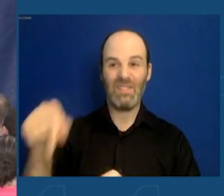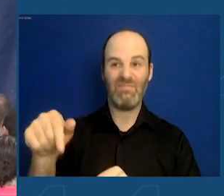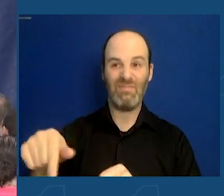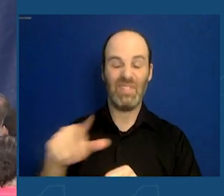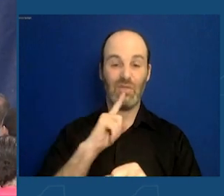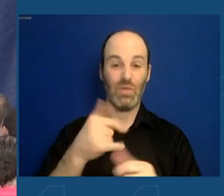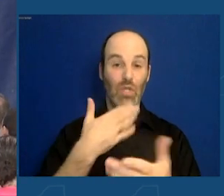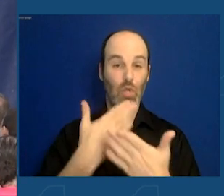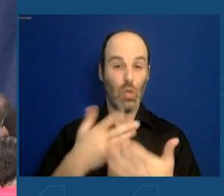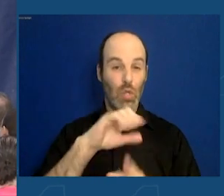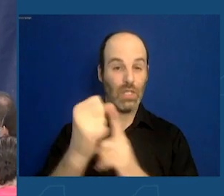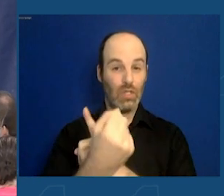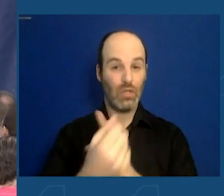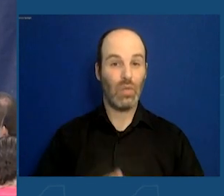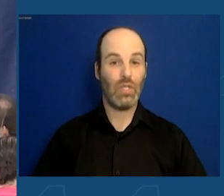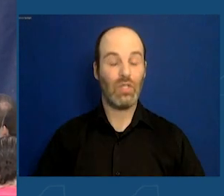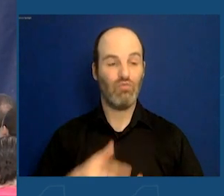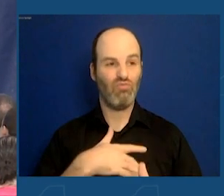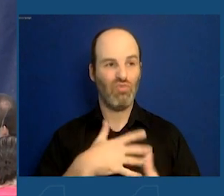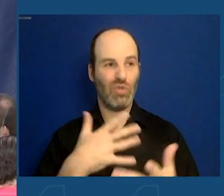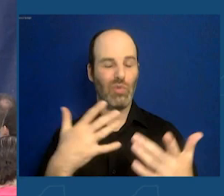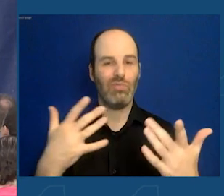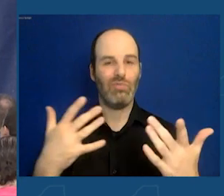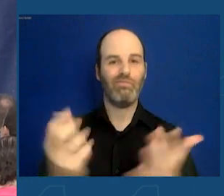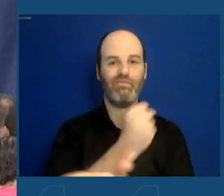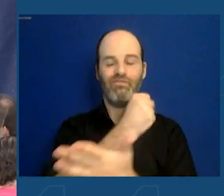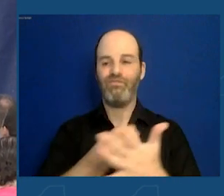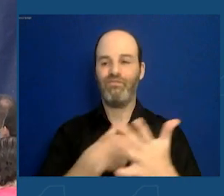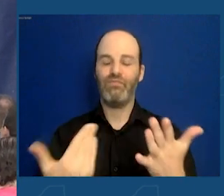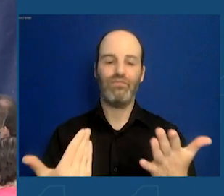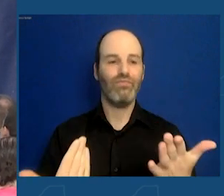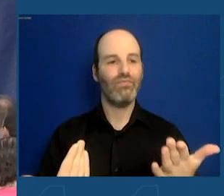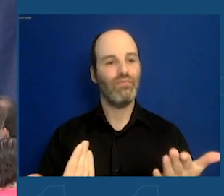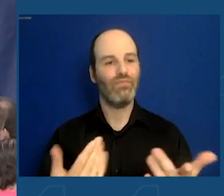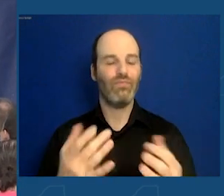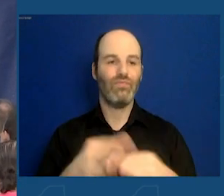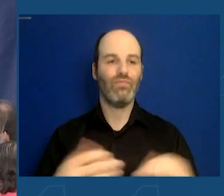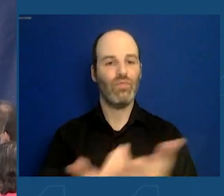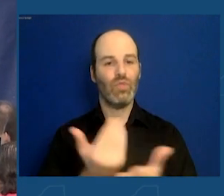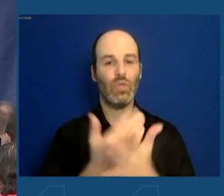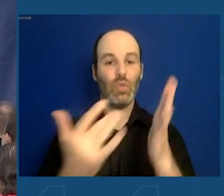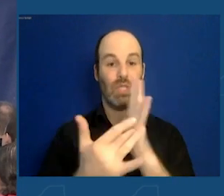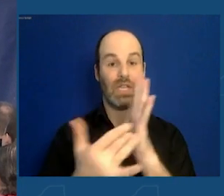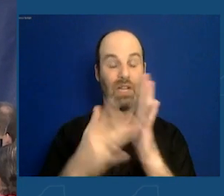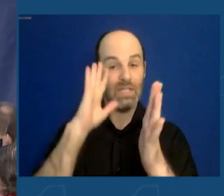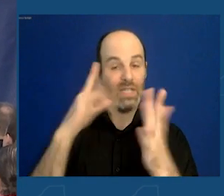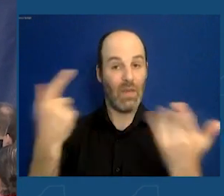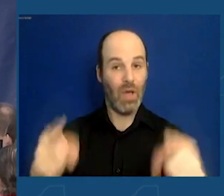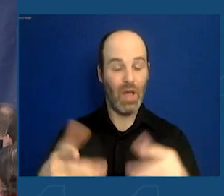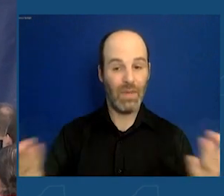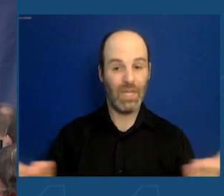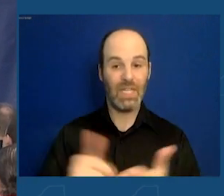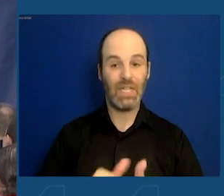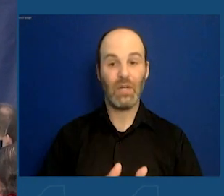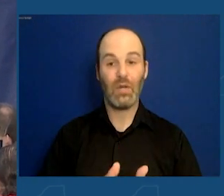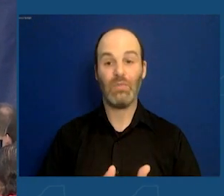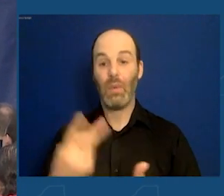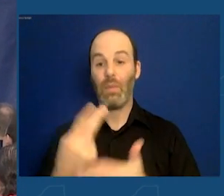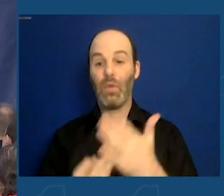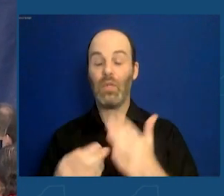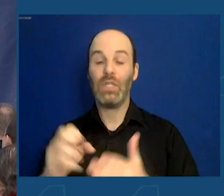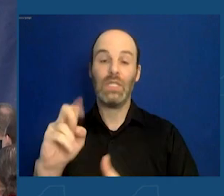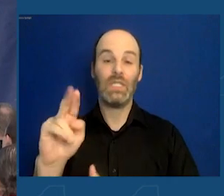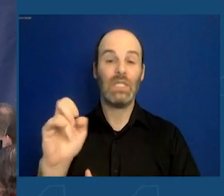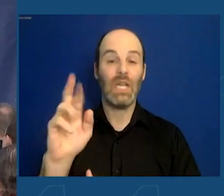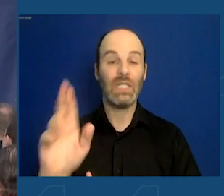to capture a key part of the technology investments that are likely to happen here in the United States, both in the semiconductor industry,